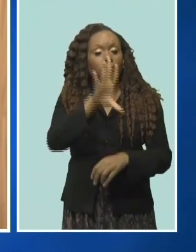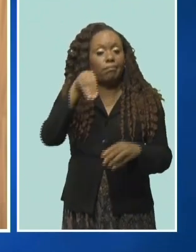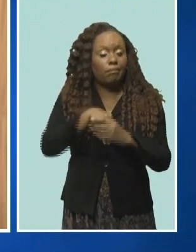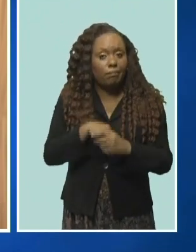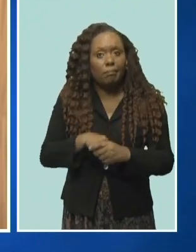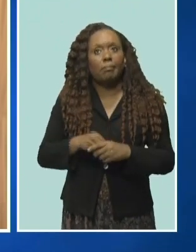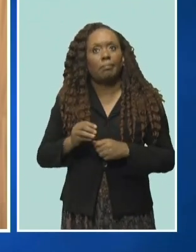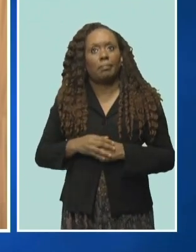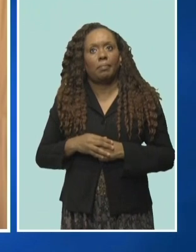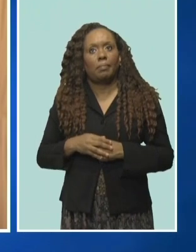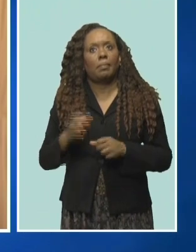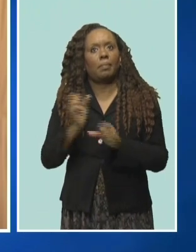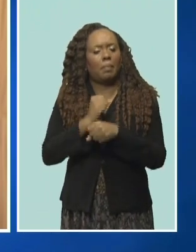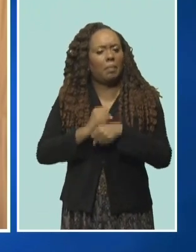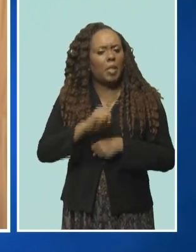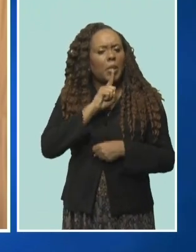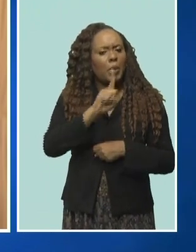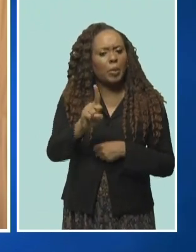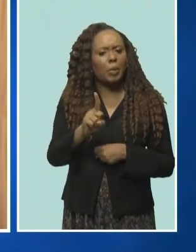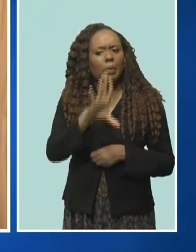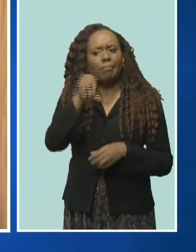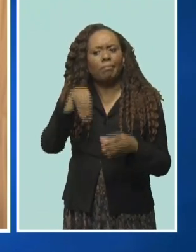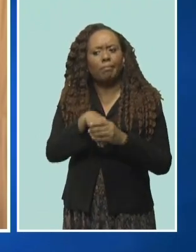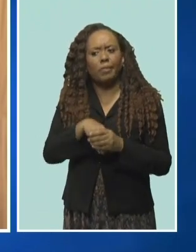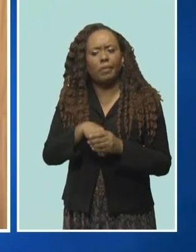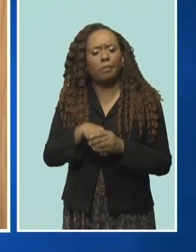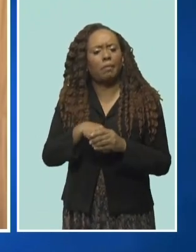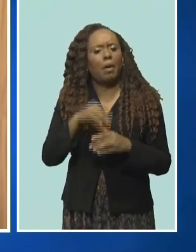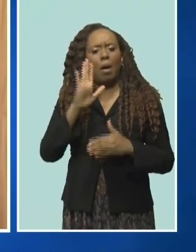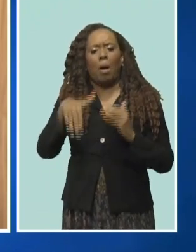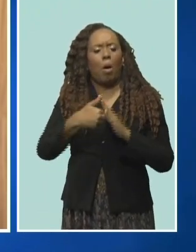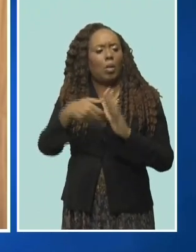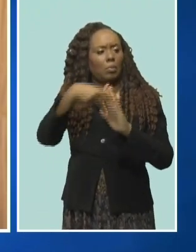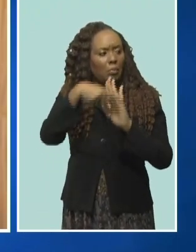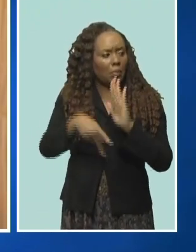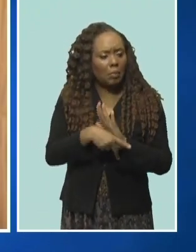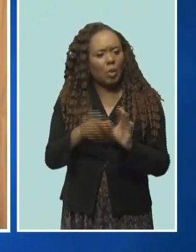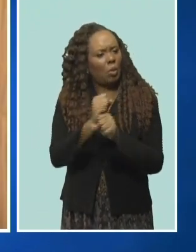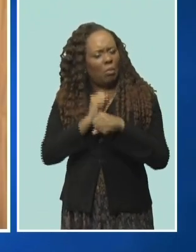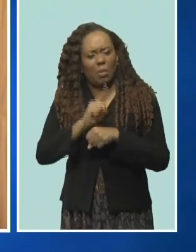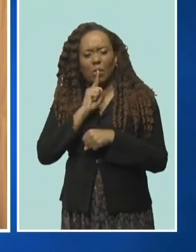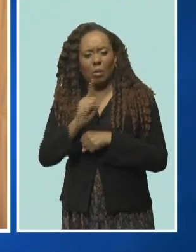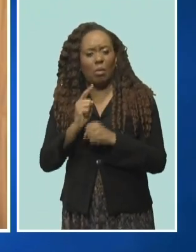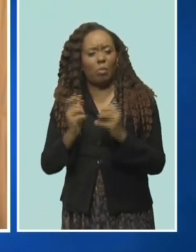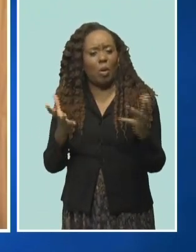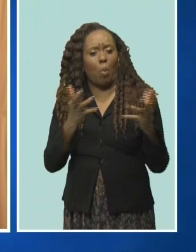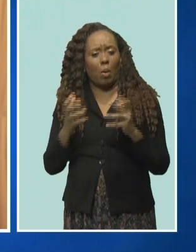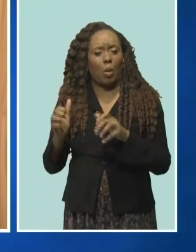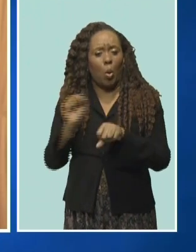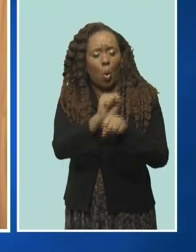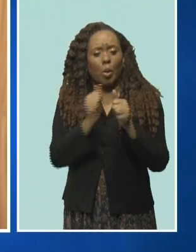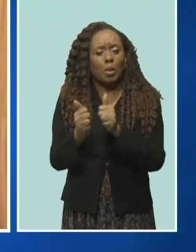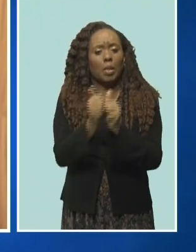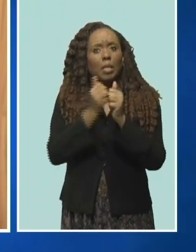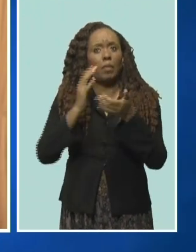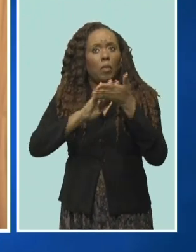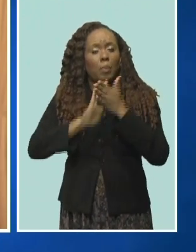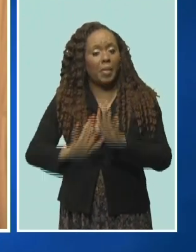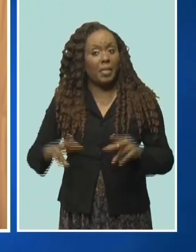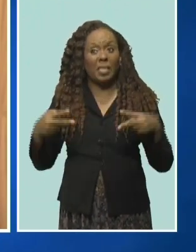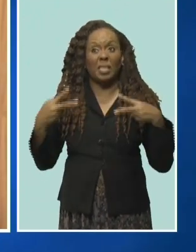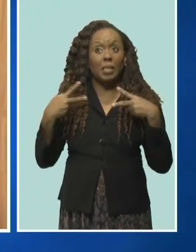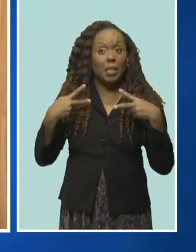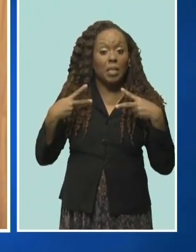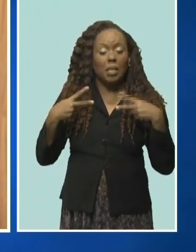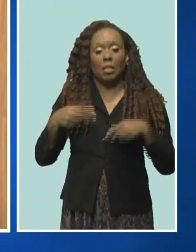these principles, and let us become champions for the common peace in Barbados, and respect